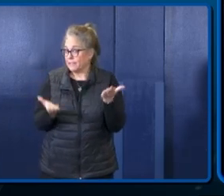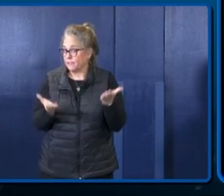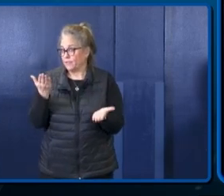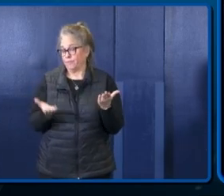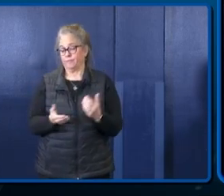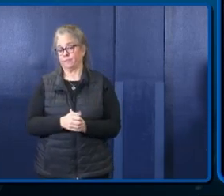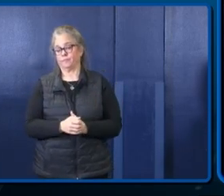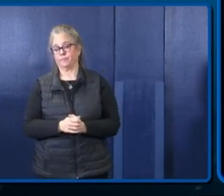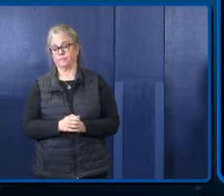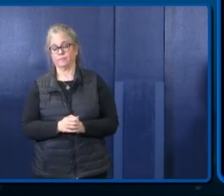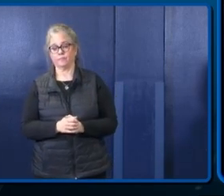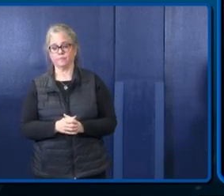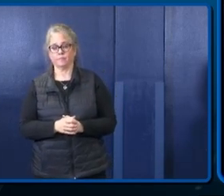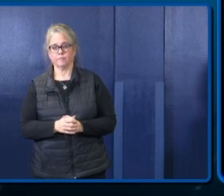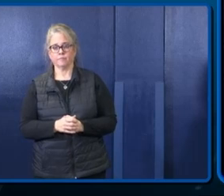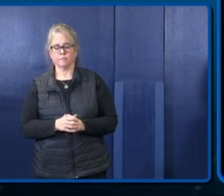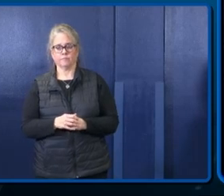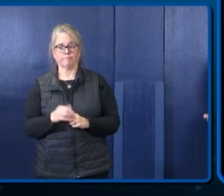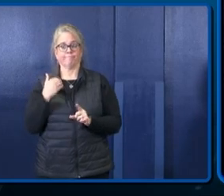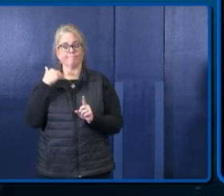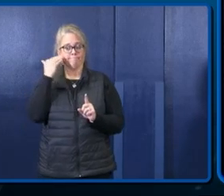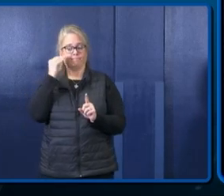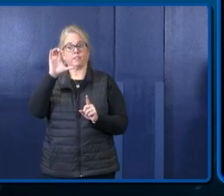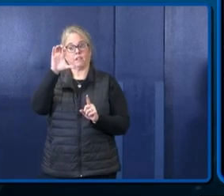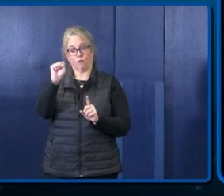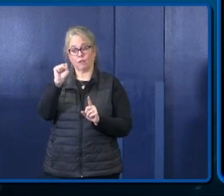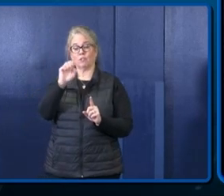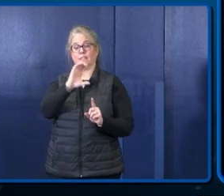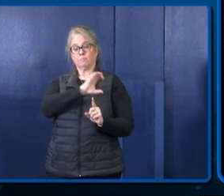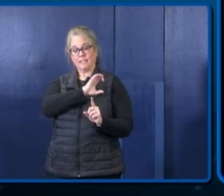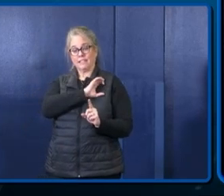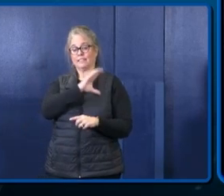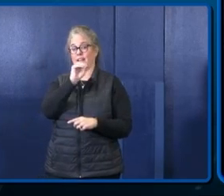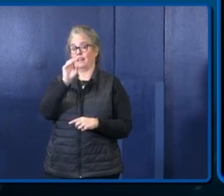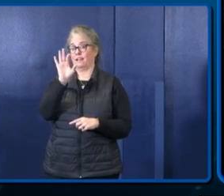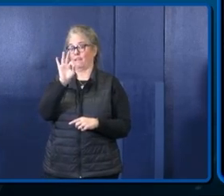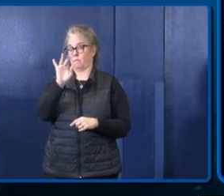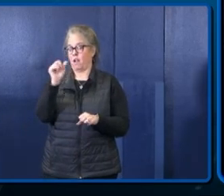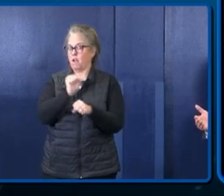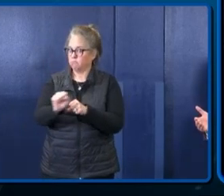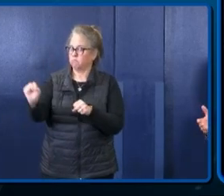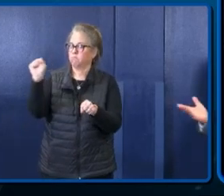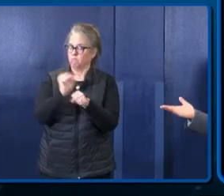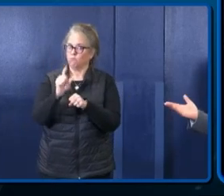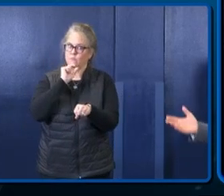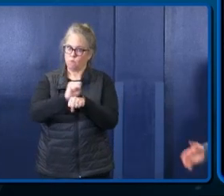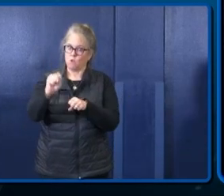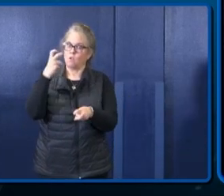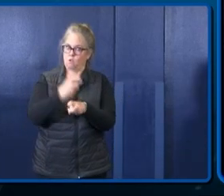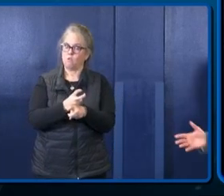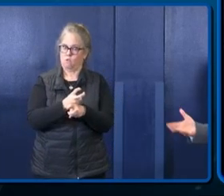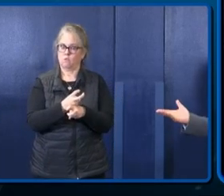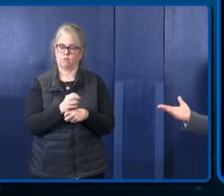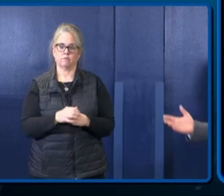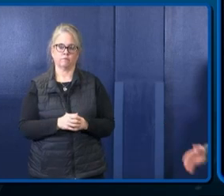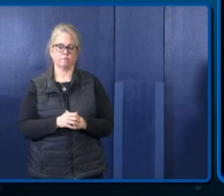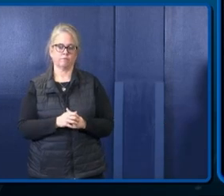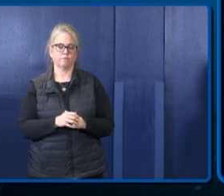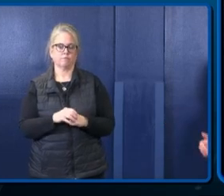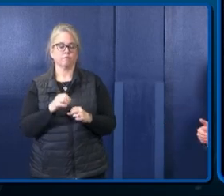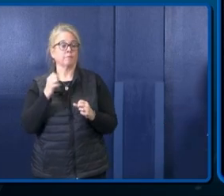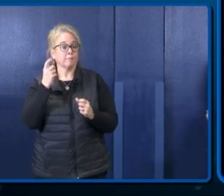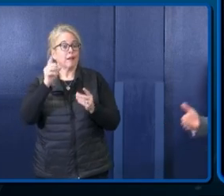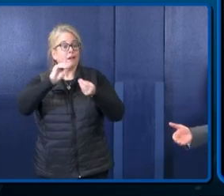that Colorado Springs Police and the FBI are working on that as we speak. When that happens, that number could go up. But yeah, generally